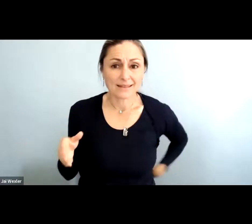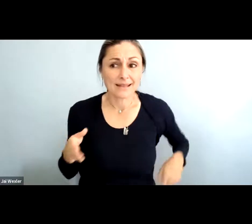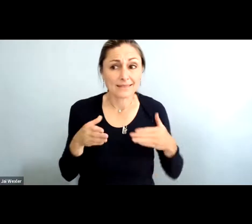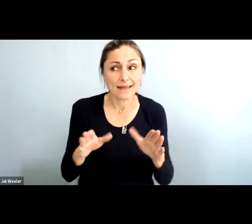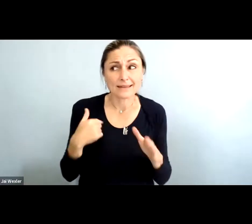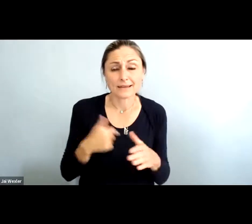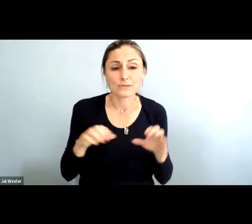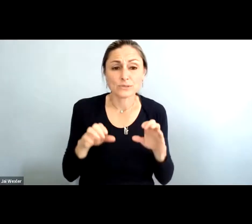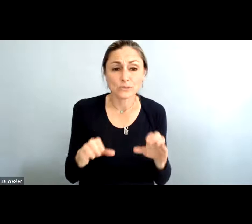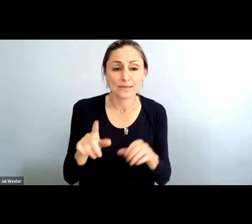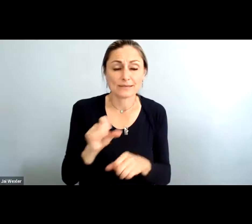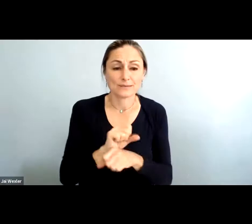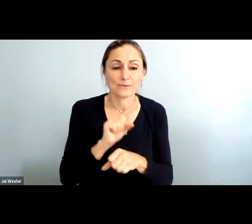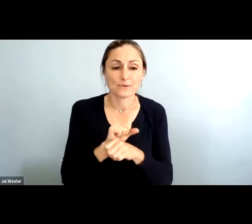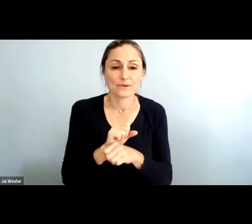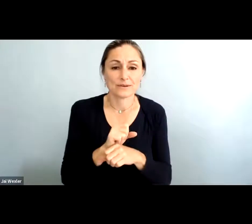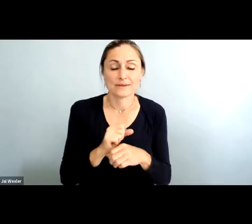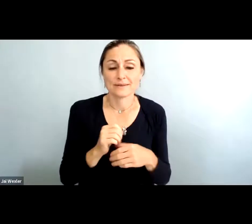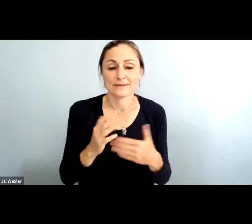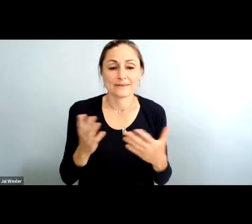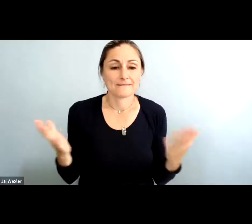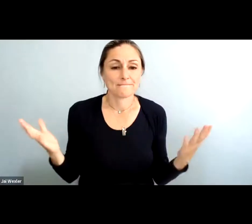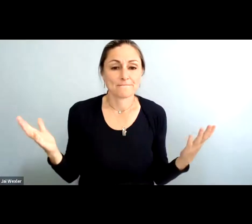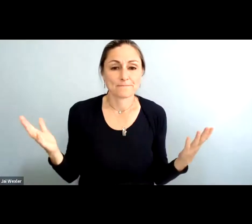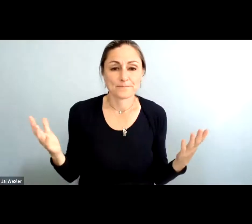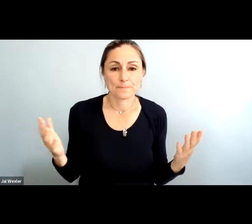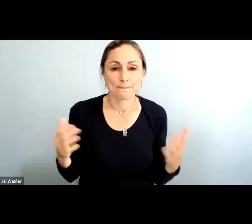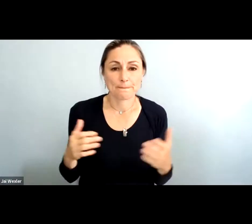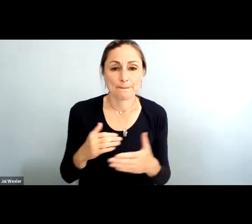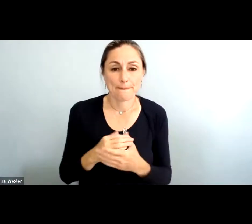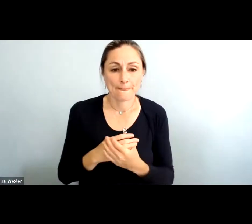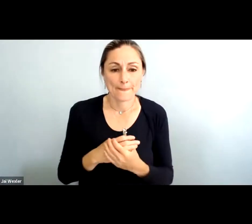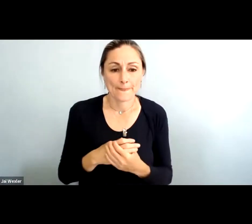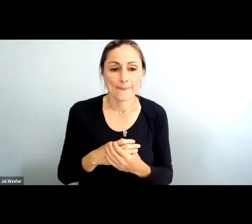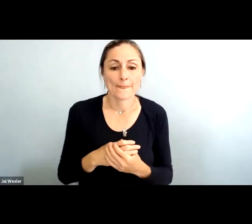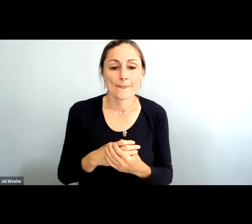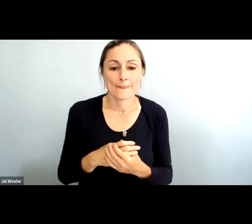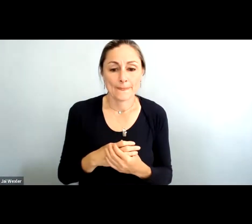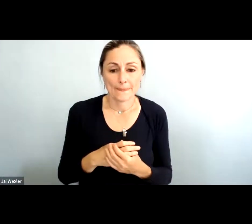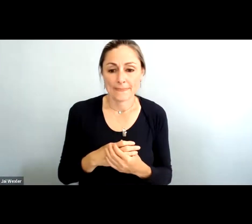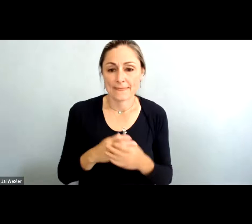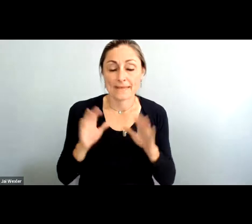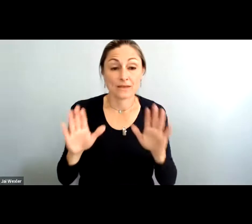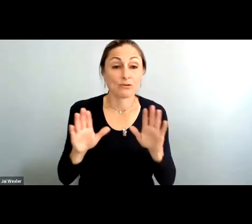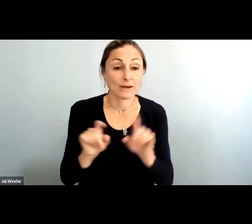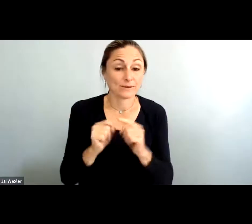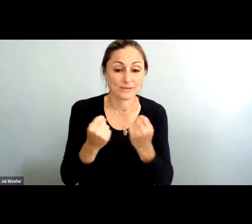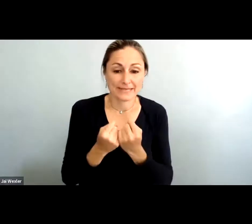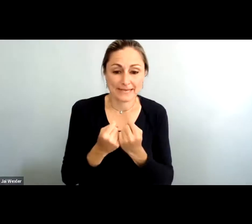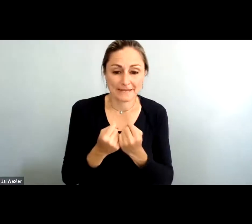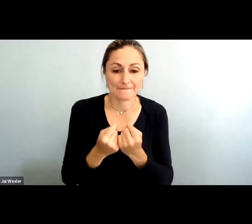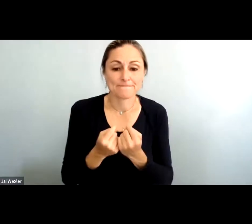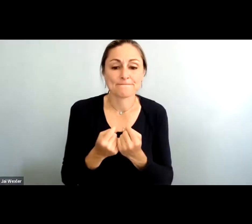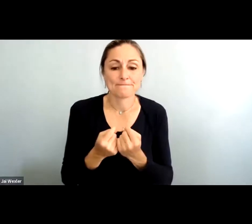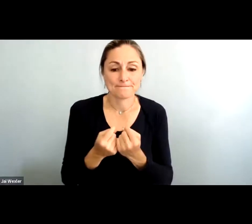work and his and all of Dee and their the incredible team there. And I'm